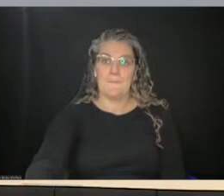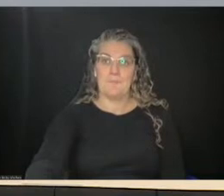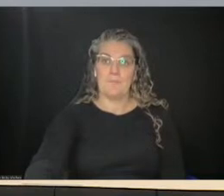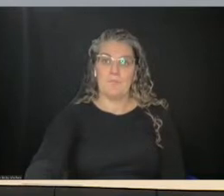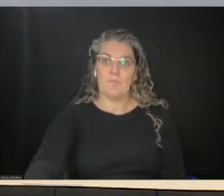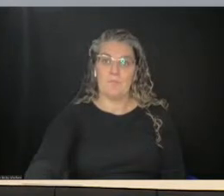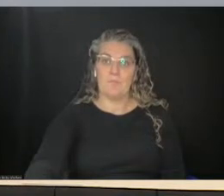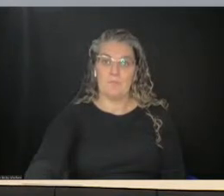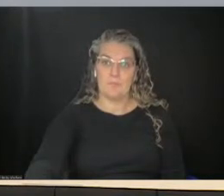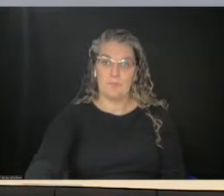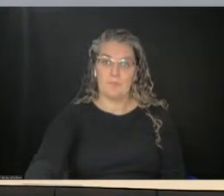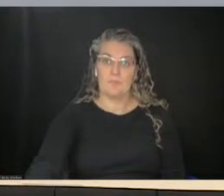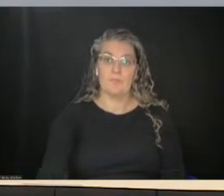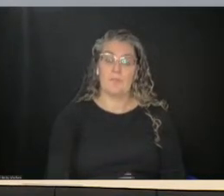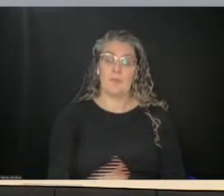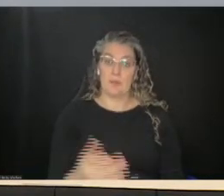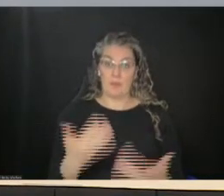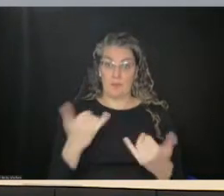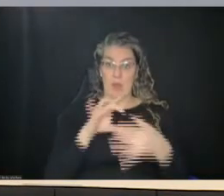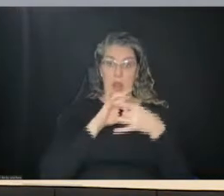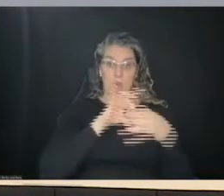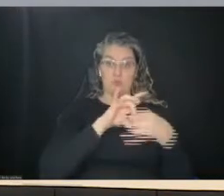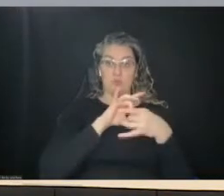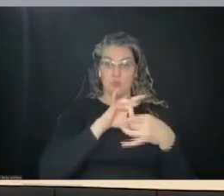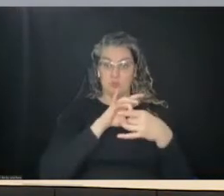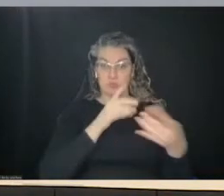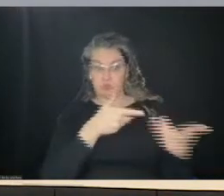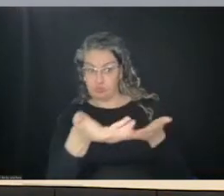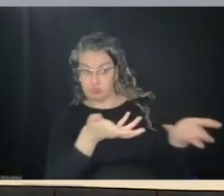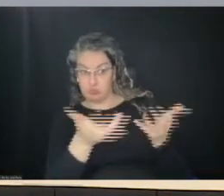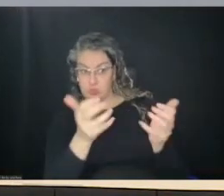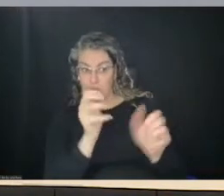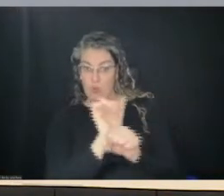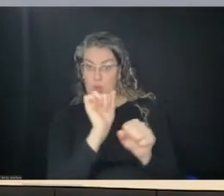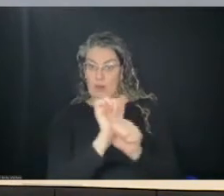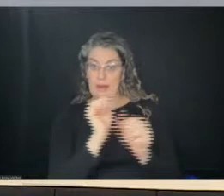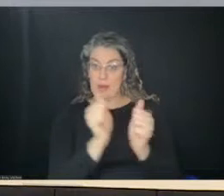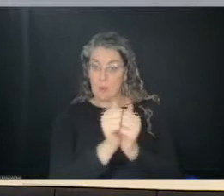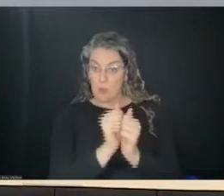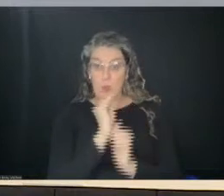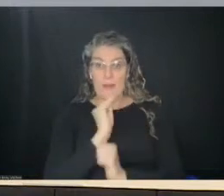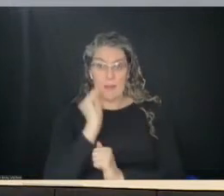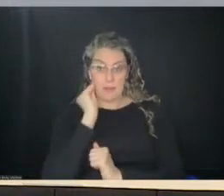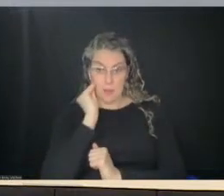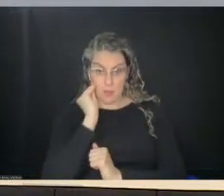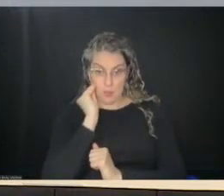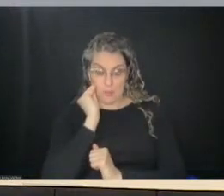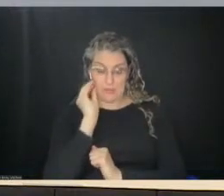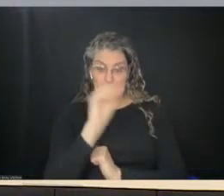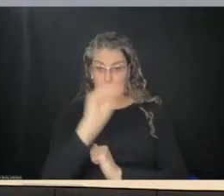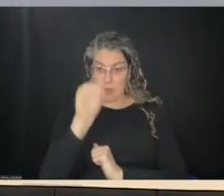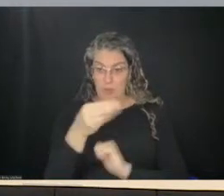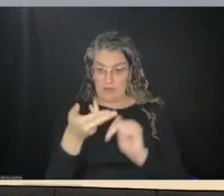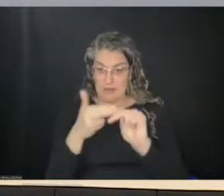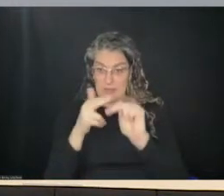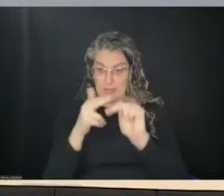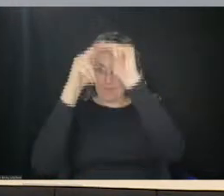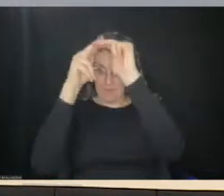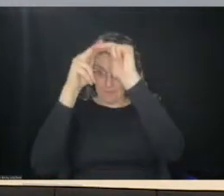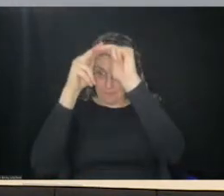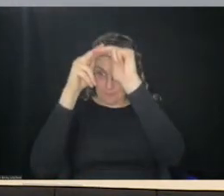we're working with the homes to try to have those rates increased. I think some of it may be some initial